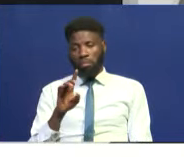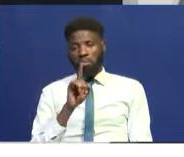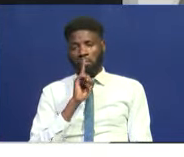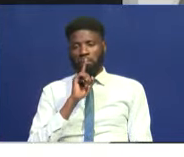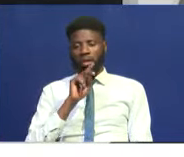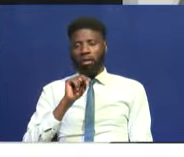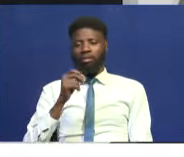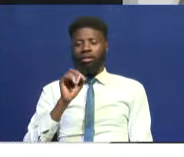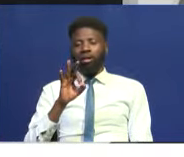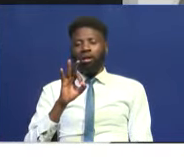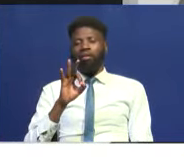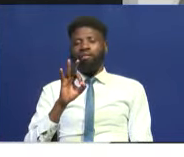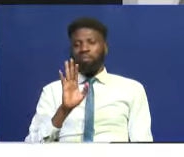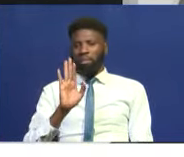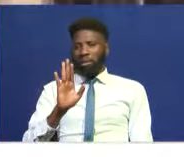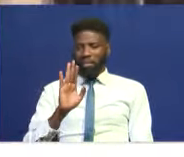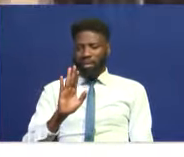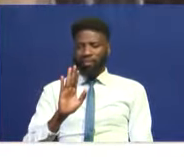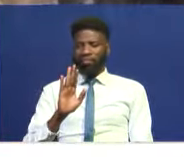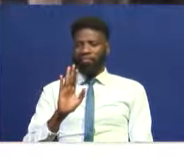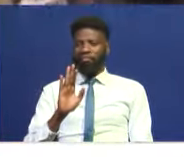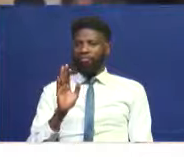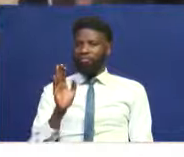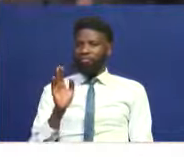to SHA is complete.